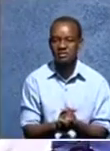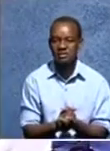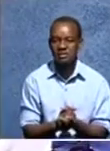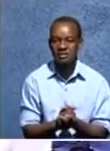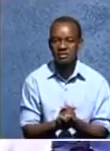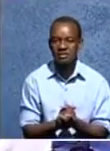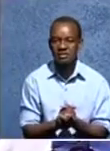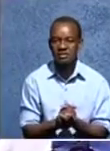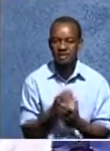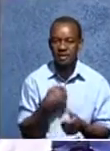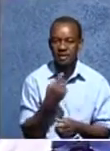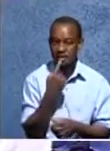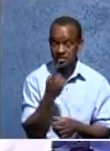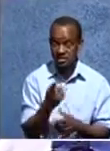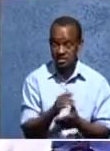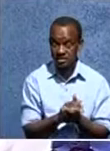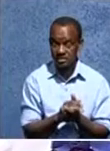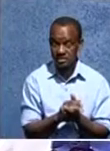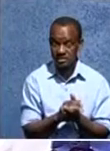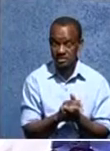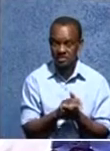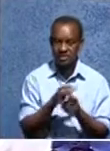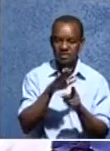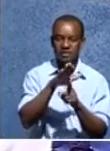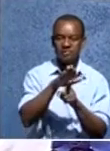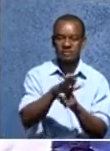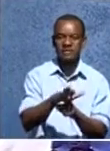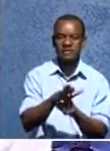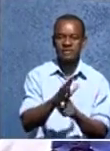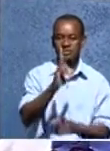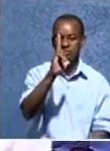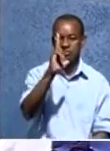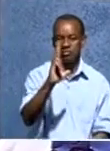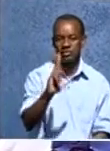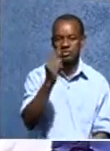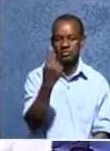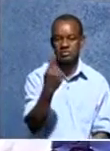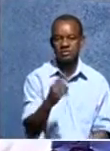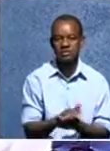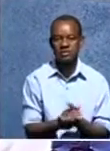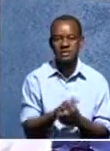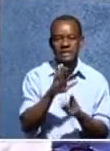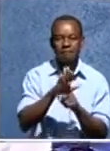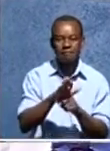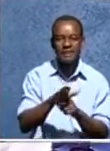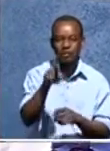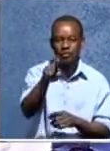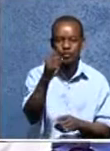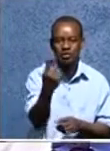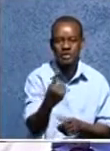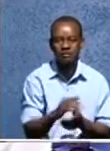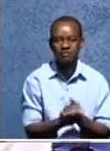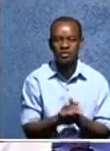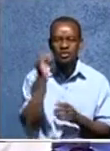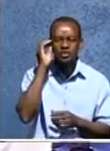said, it depends on your needs and wants as the person, what type of accommodation you want. Because most of the